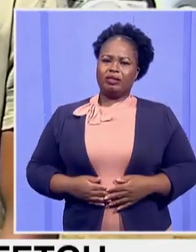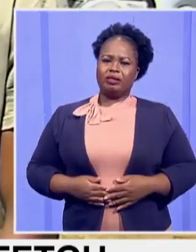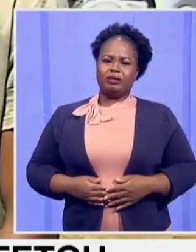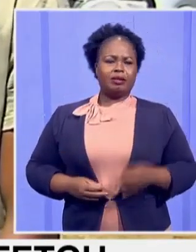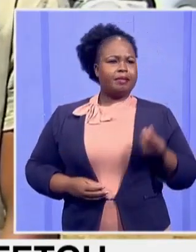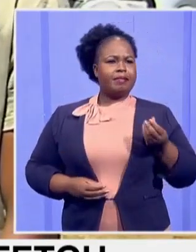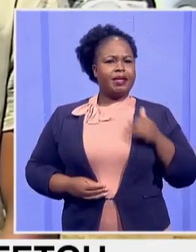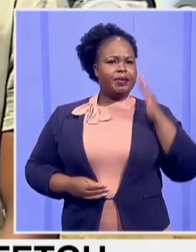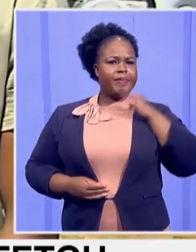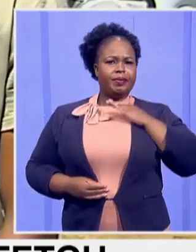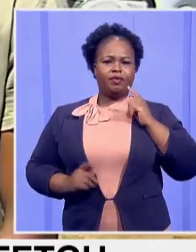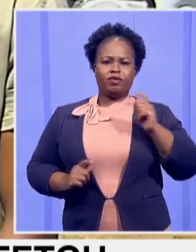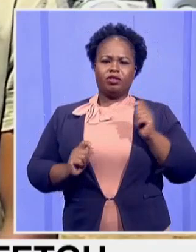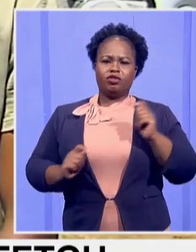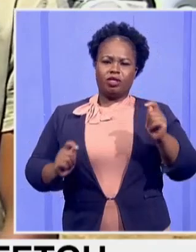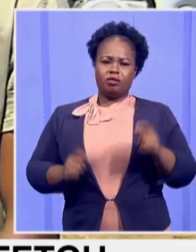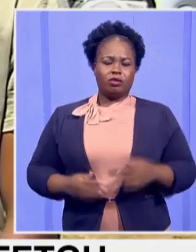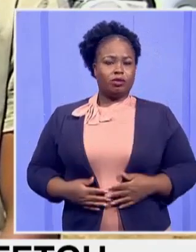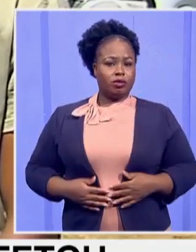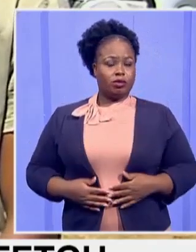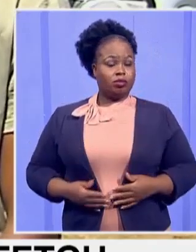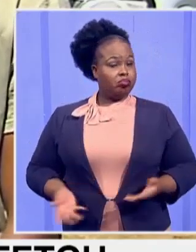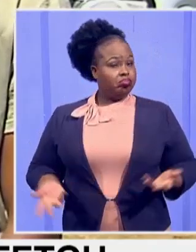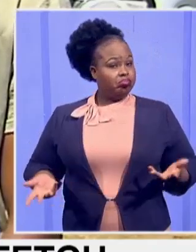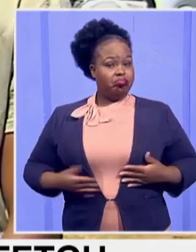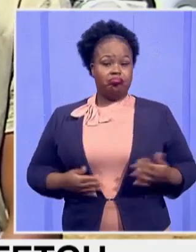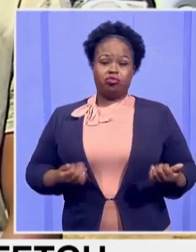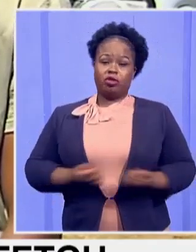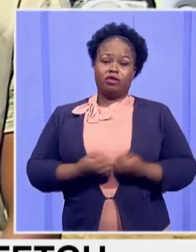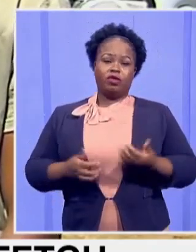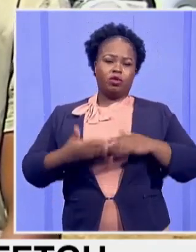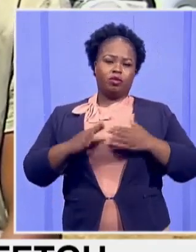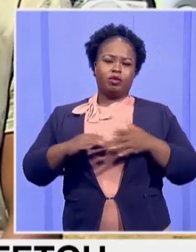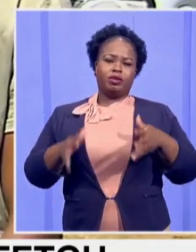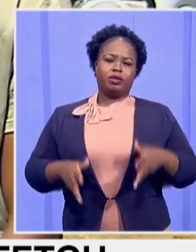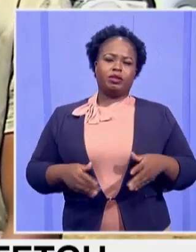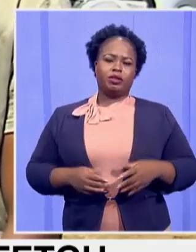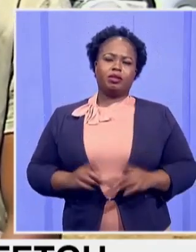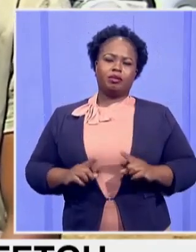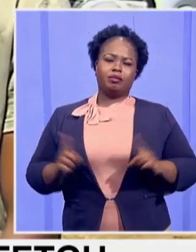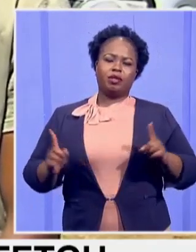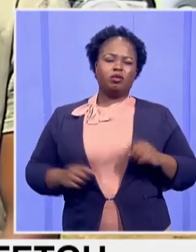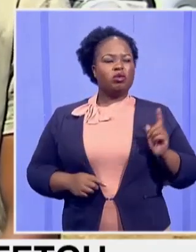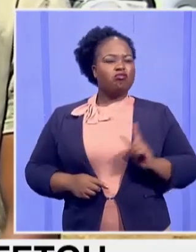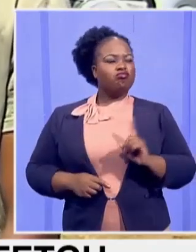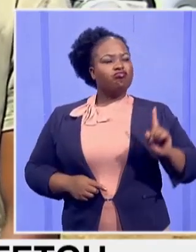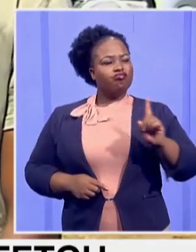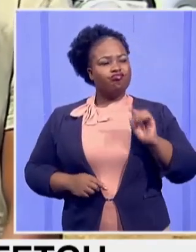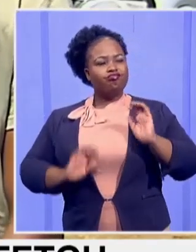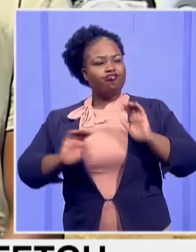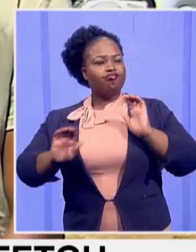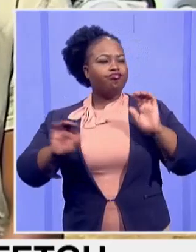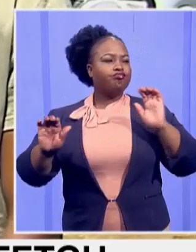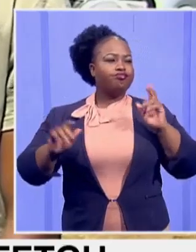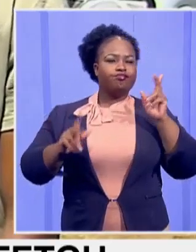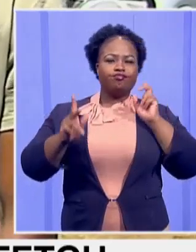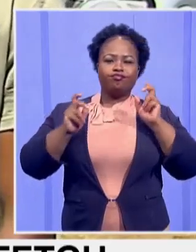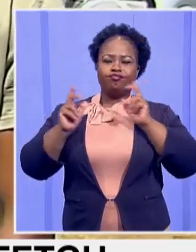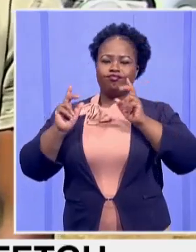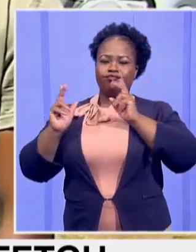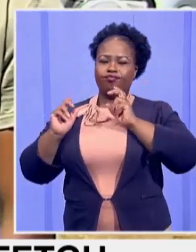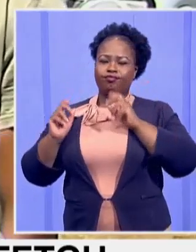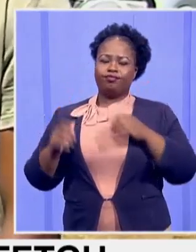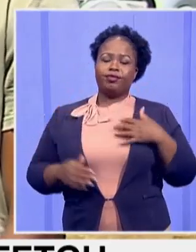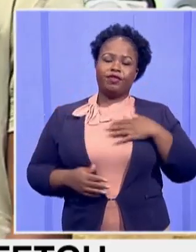money for transport, so it's a challenge for the community around here. But we'll go around and speak to residents and to hear